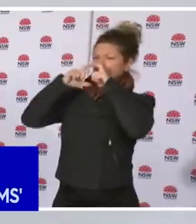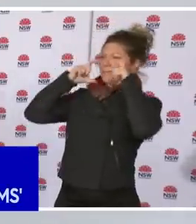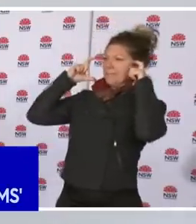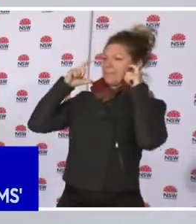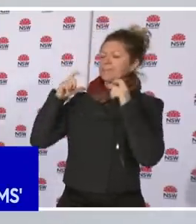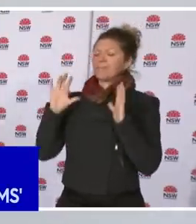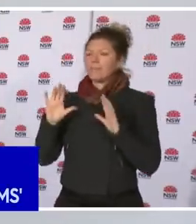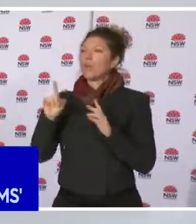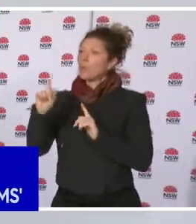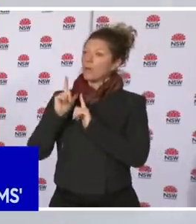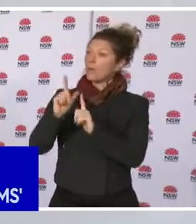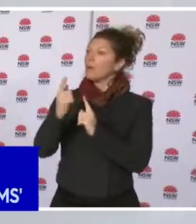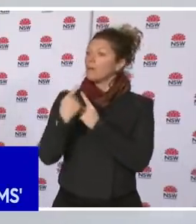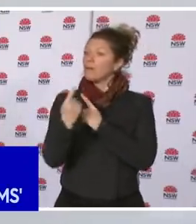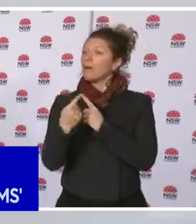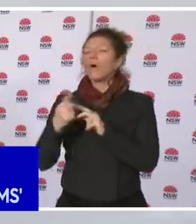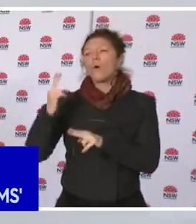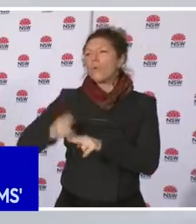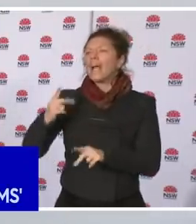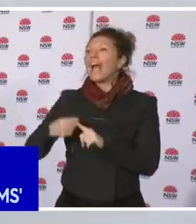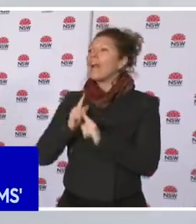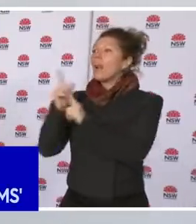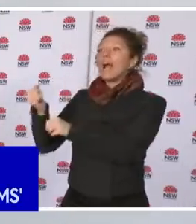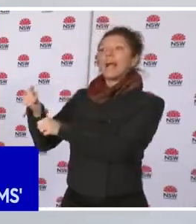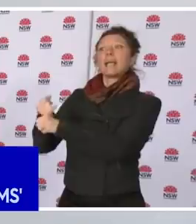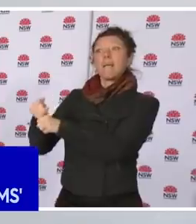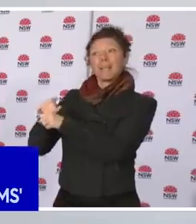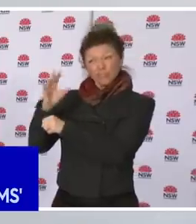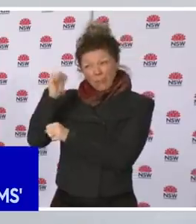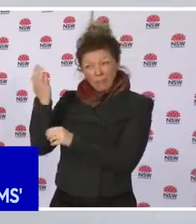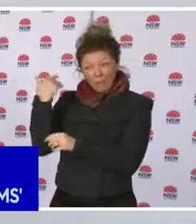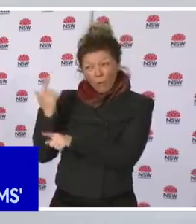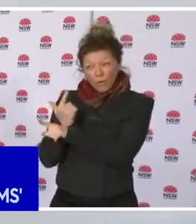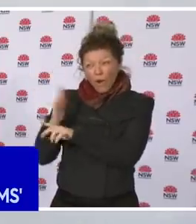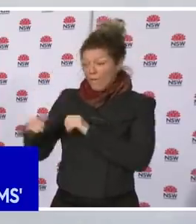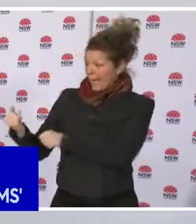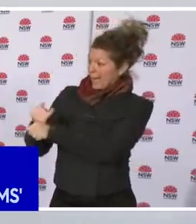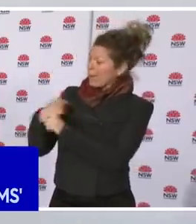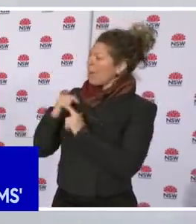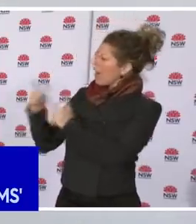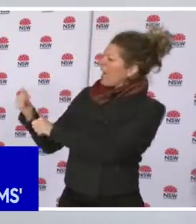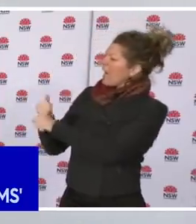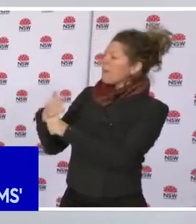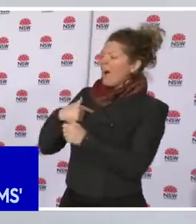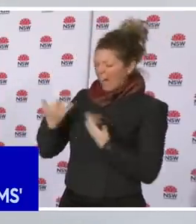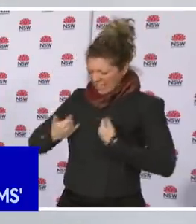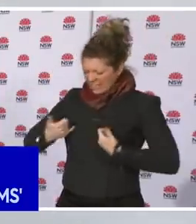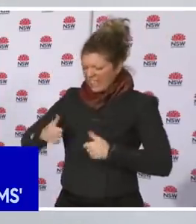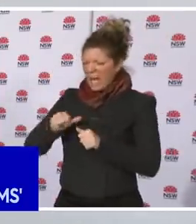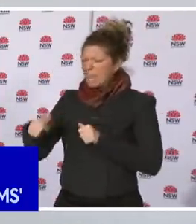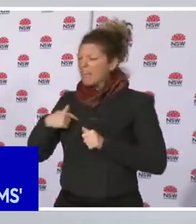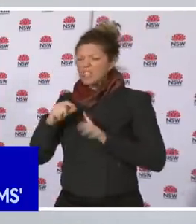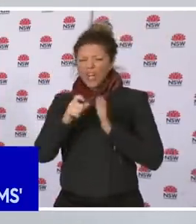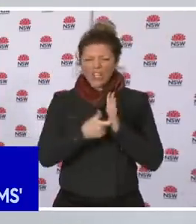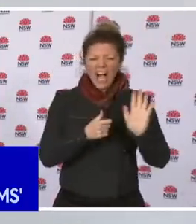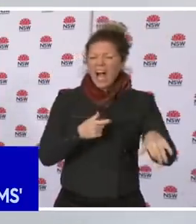shops, pharmacies. Don't go there if you've got symptoms. Instead, you should be actually going and getting a test. In terms